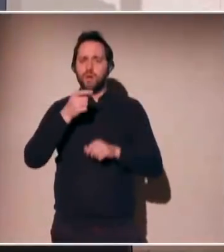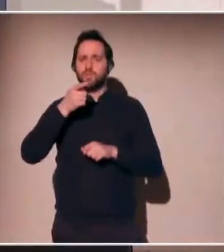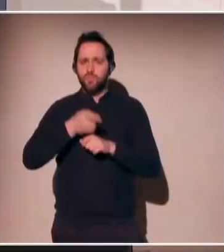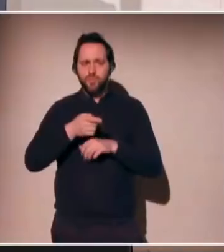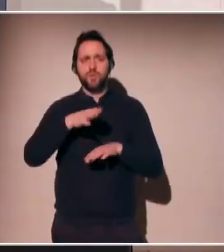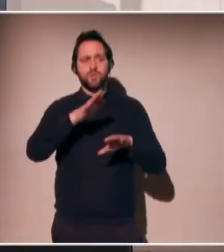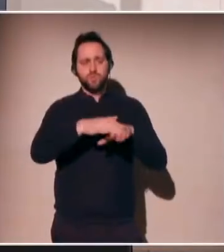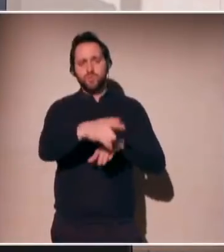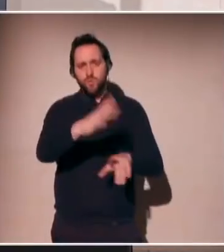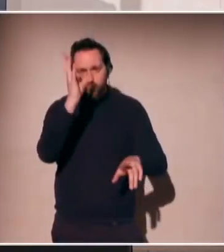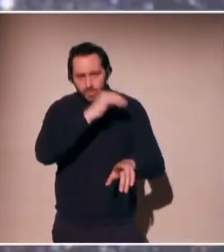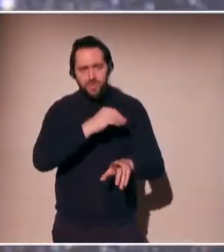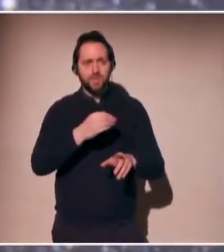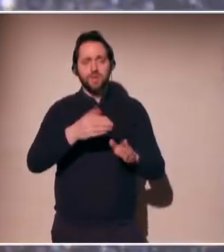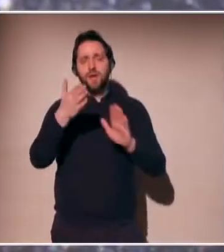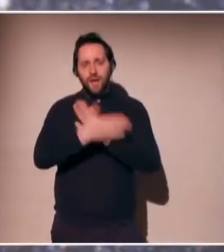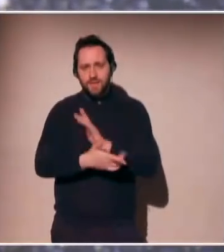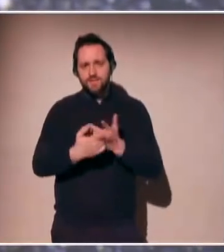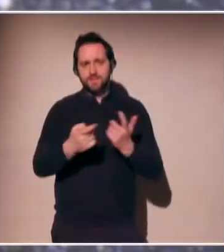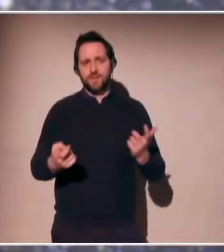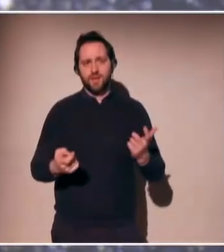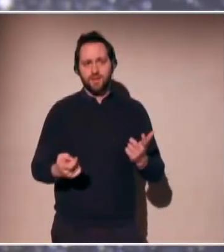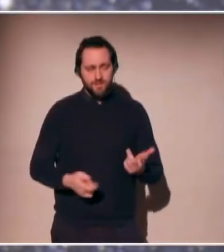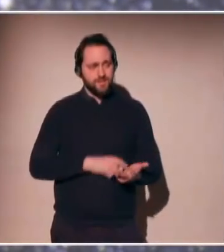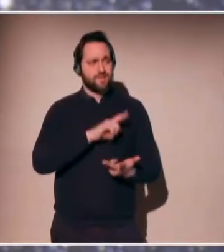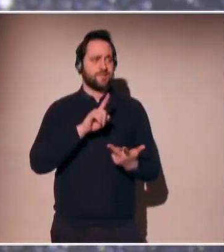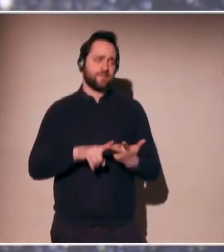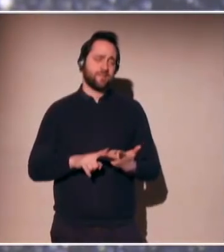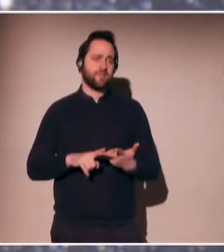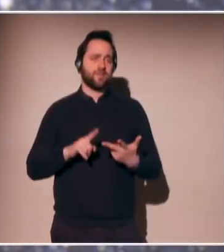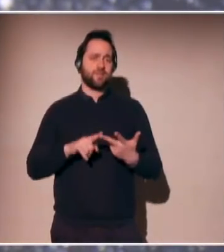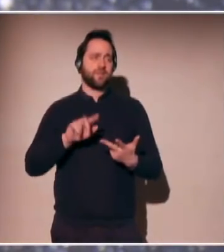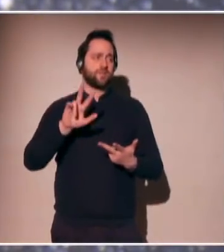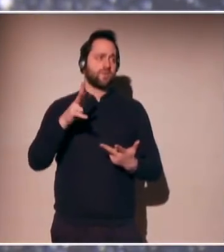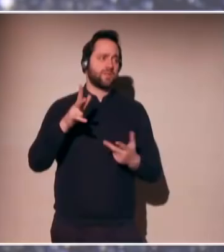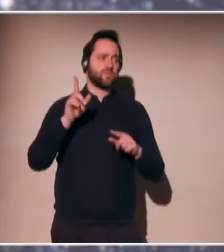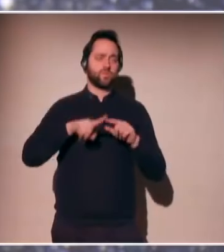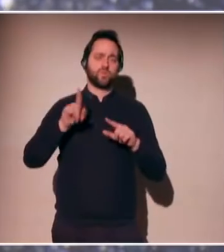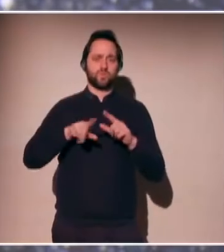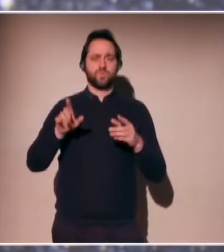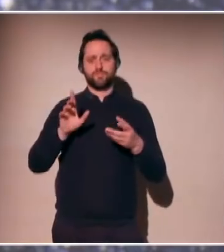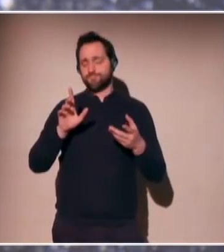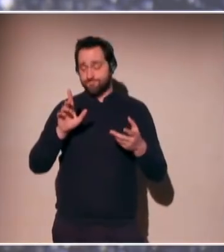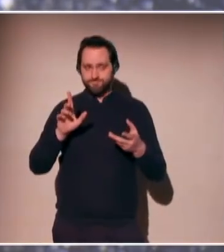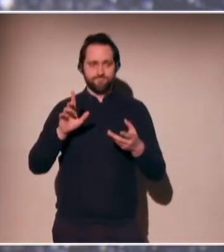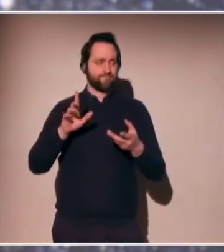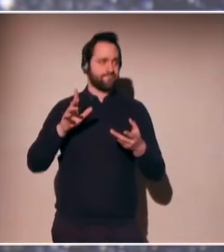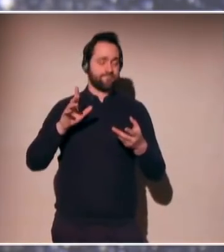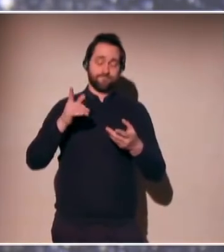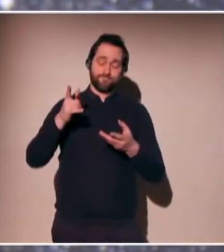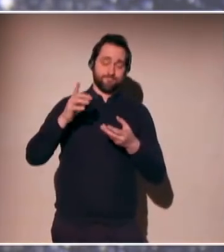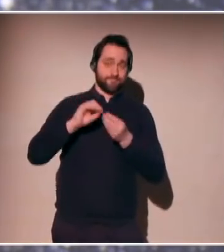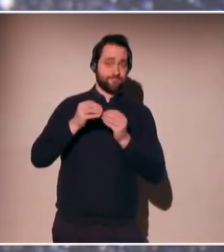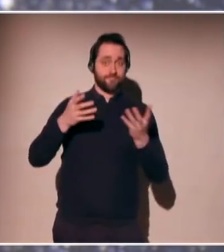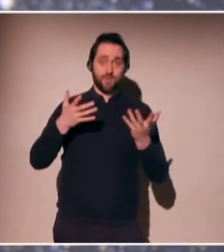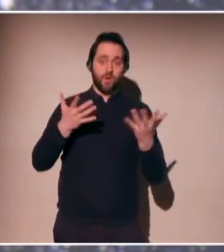accident or diabetes, it is the honest mistakes made by dedicated healthcare professionals going